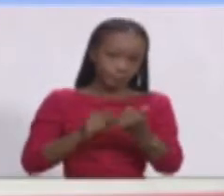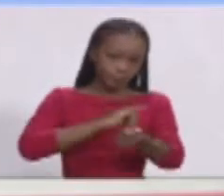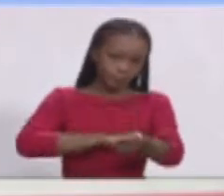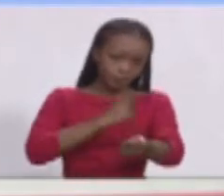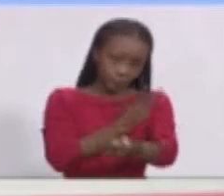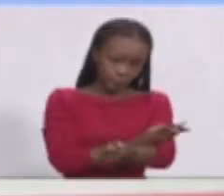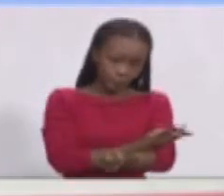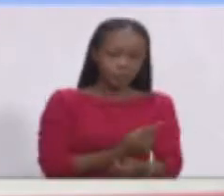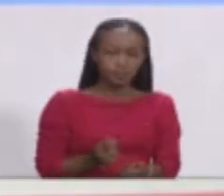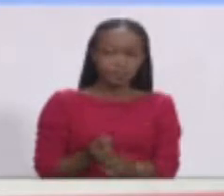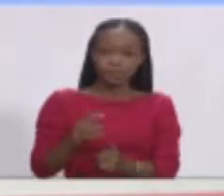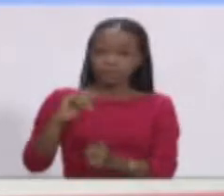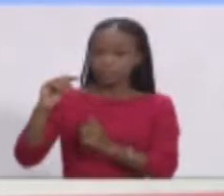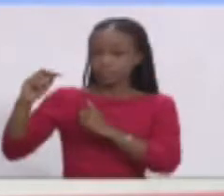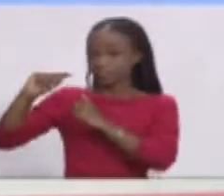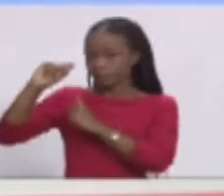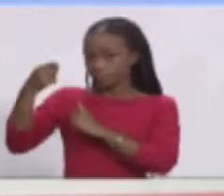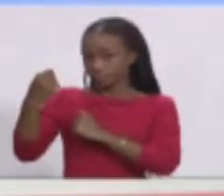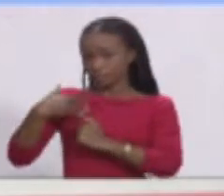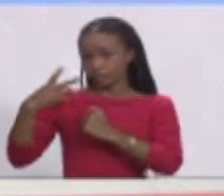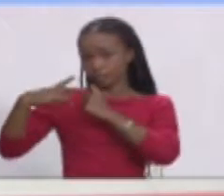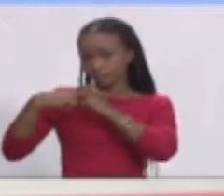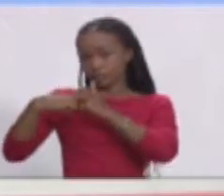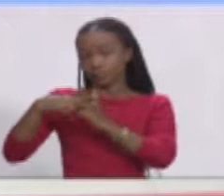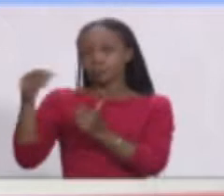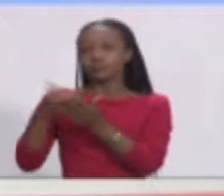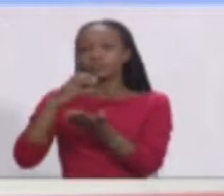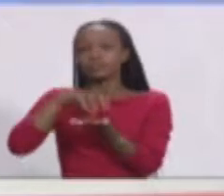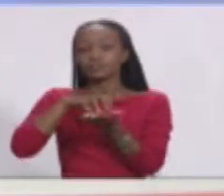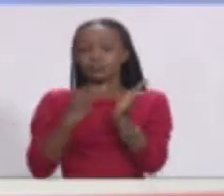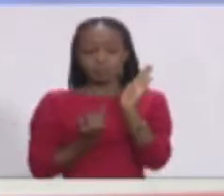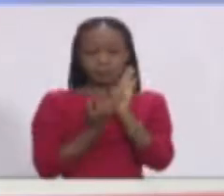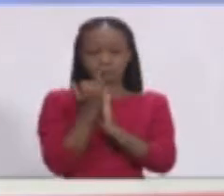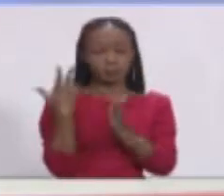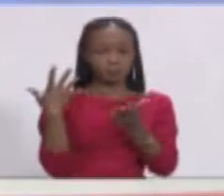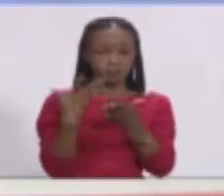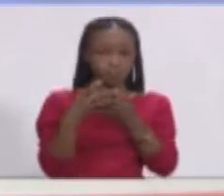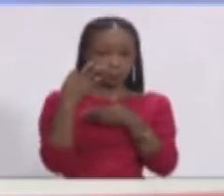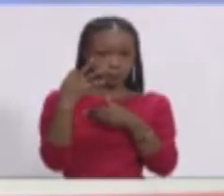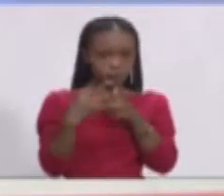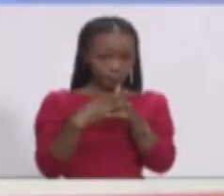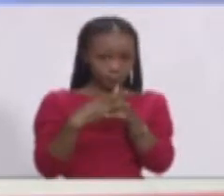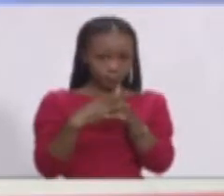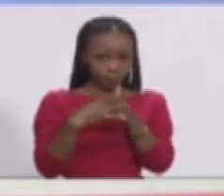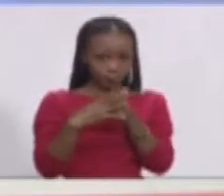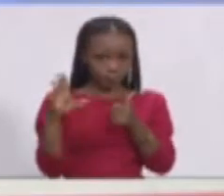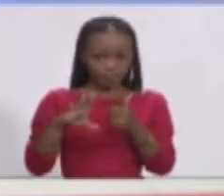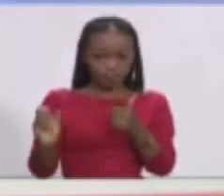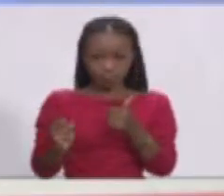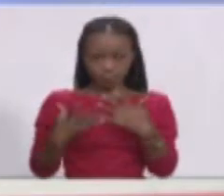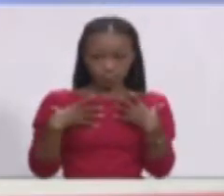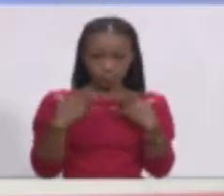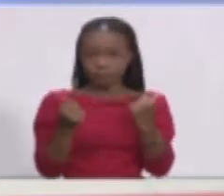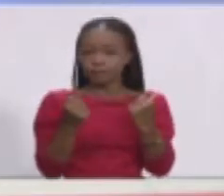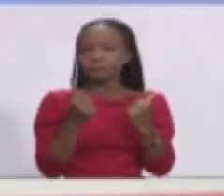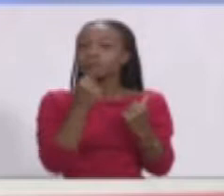7 new cases of coronavirus in the last 24 hours, raising the total number to 38. Health Cabinet Secretary Mutahi